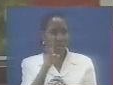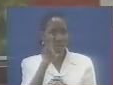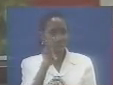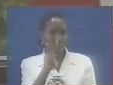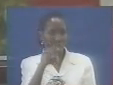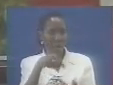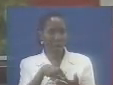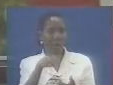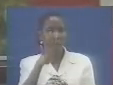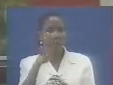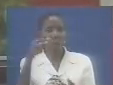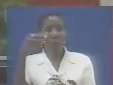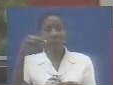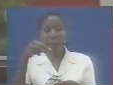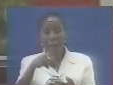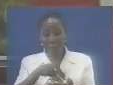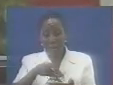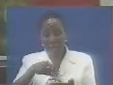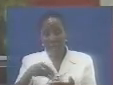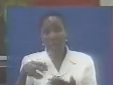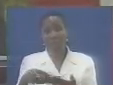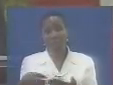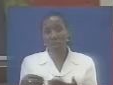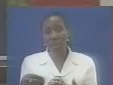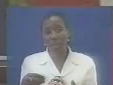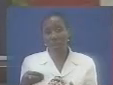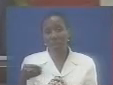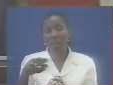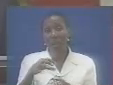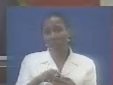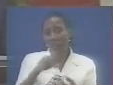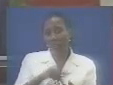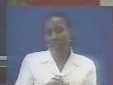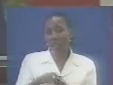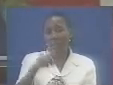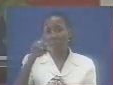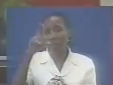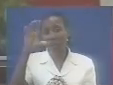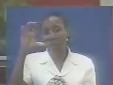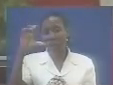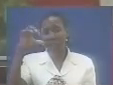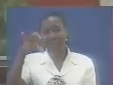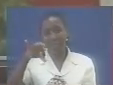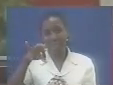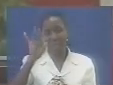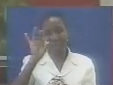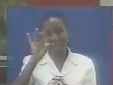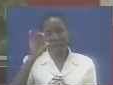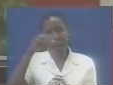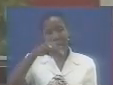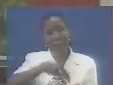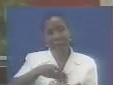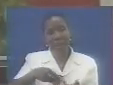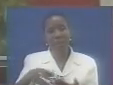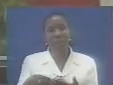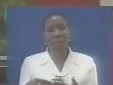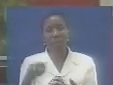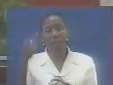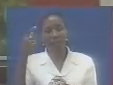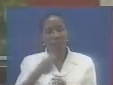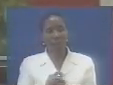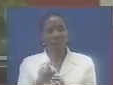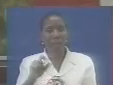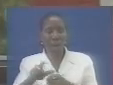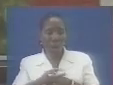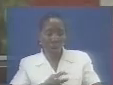Of this amount, $112.9 million would be from local sources, $66.5 million